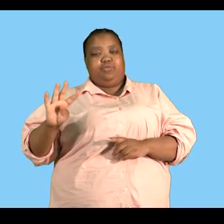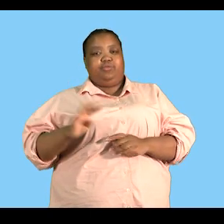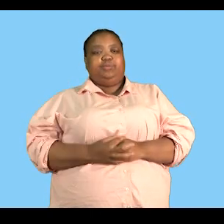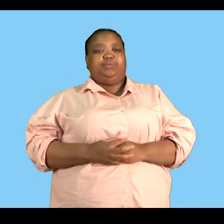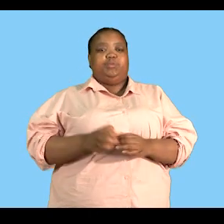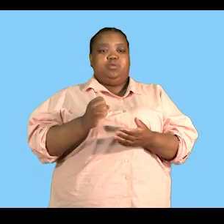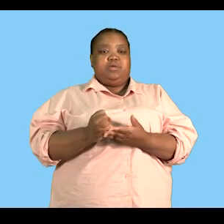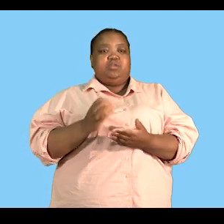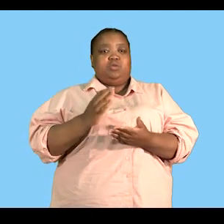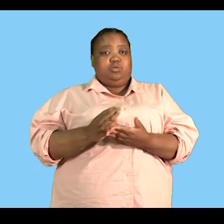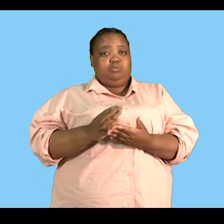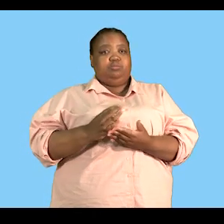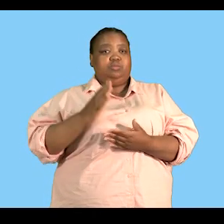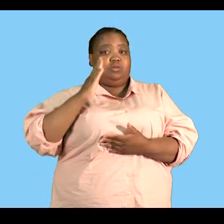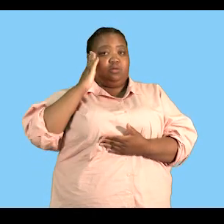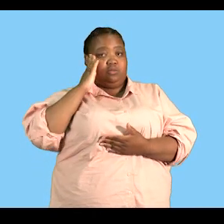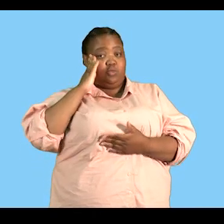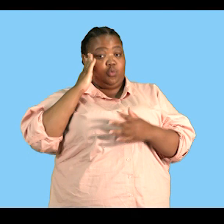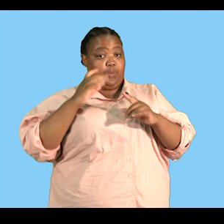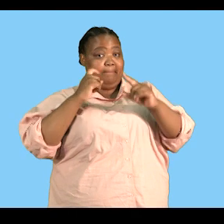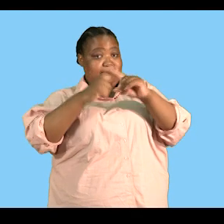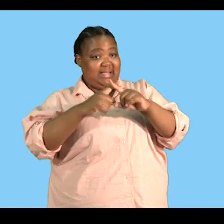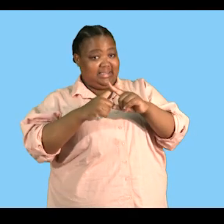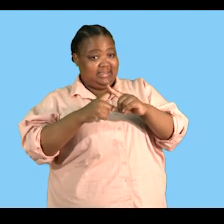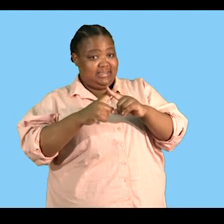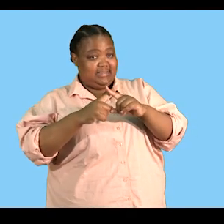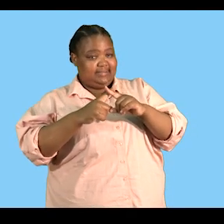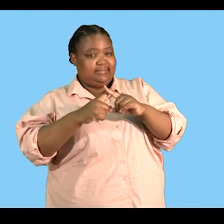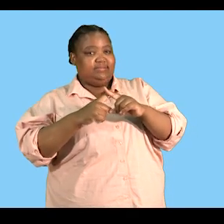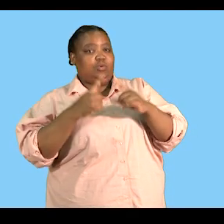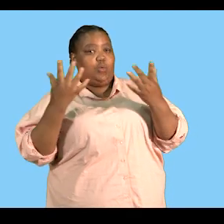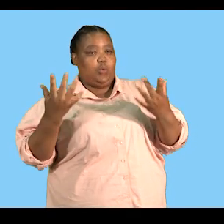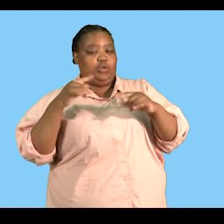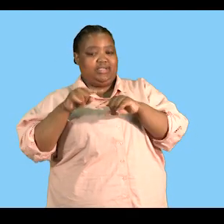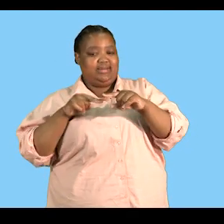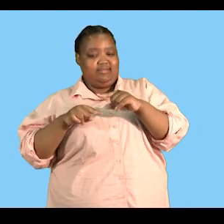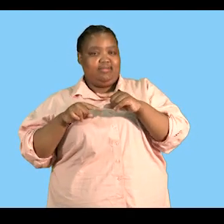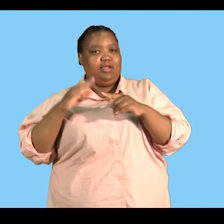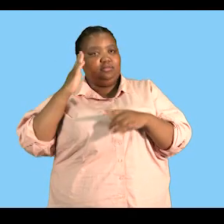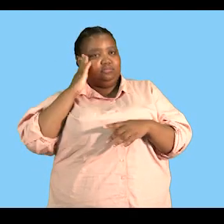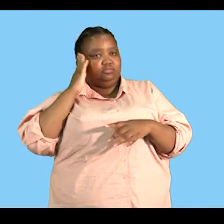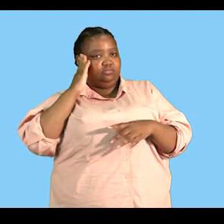2,54. Make sure you know where to multiply and where to divide.